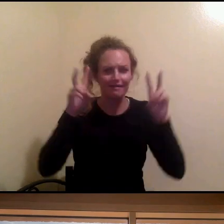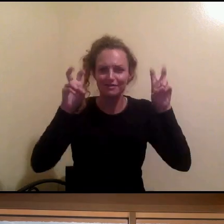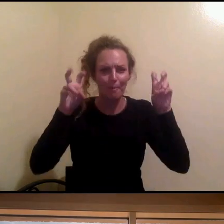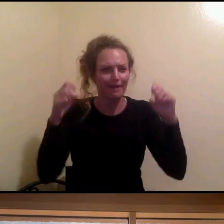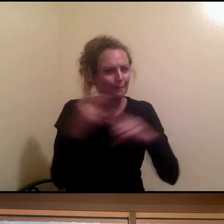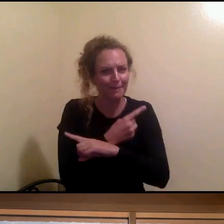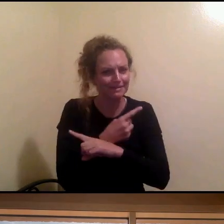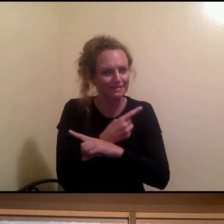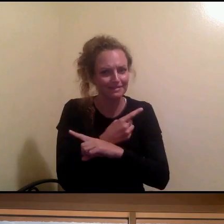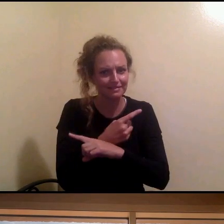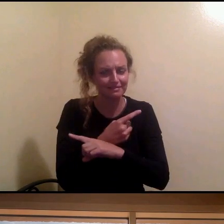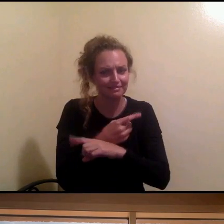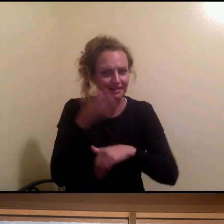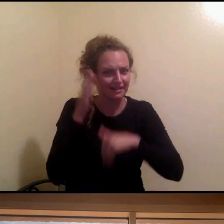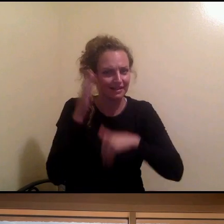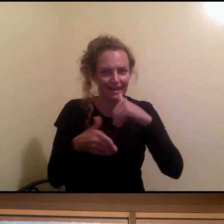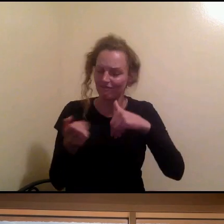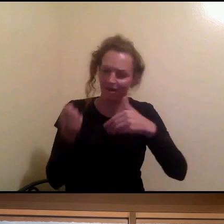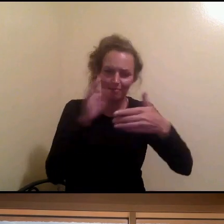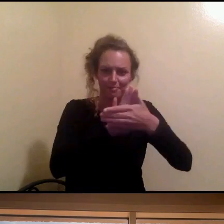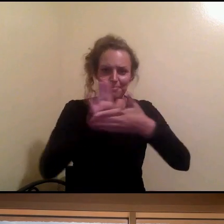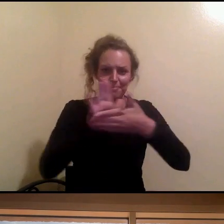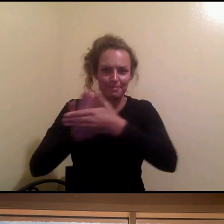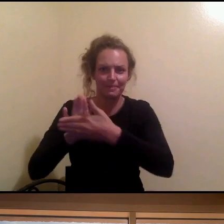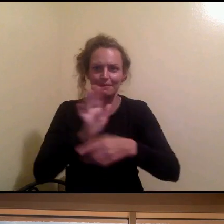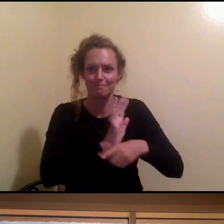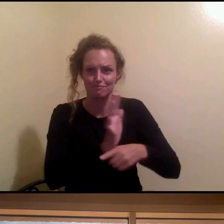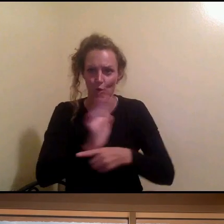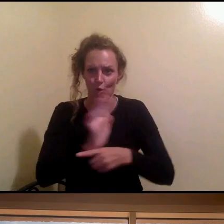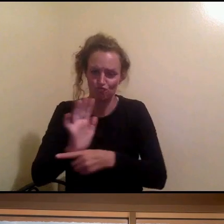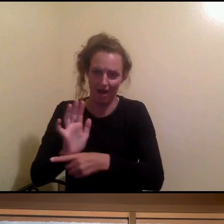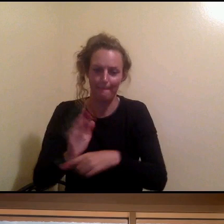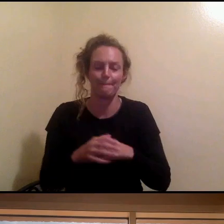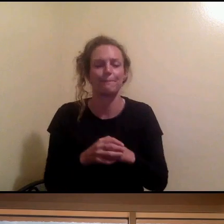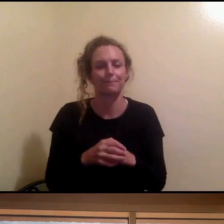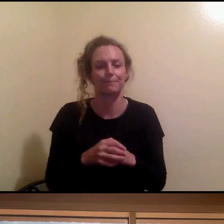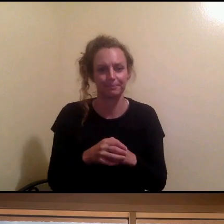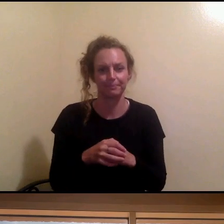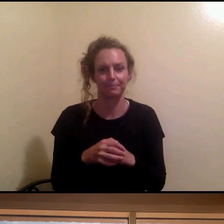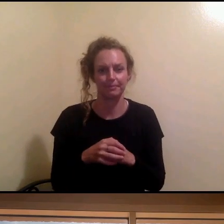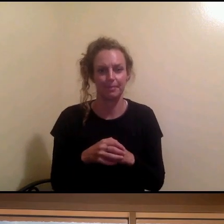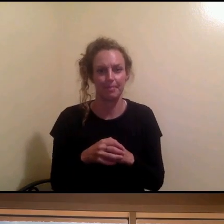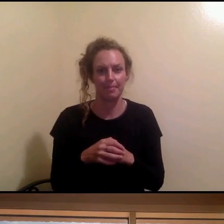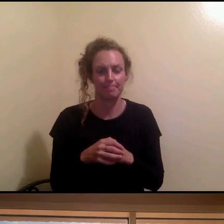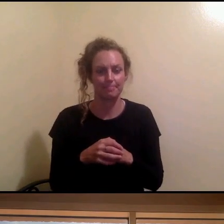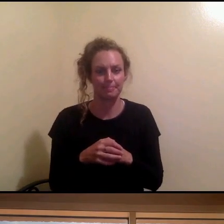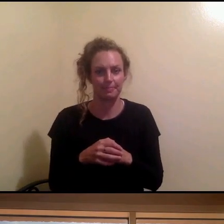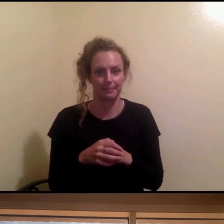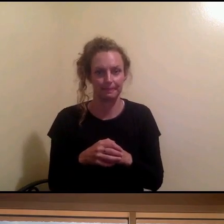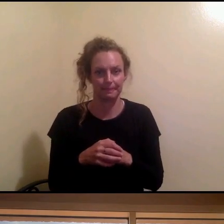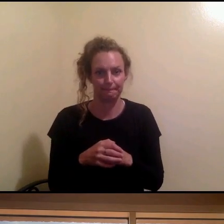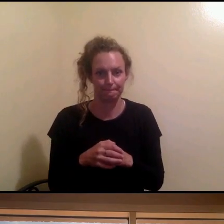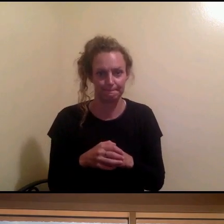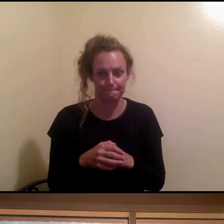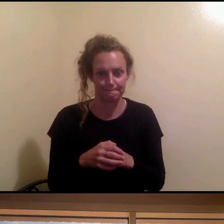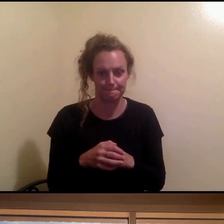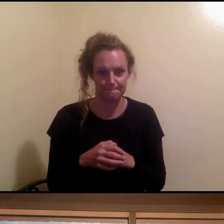underserved opportunity, but a mission that we can satisfy with a platform and a content and storytelling platform that inspires